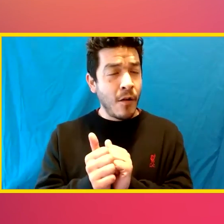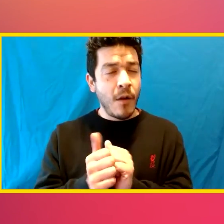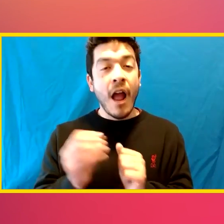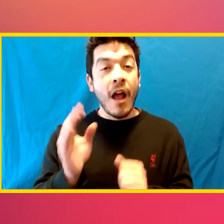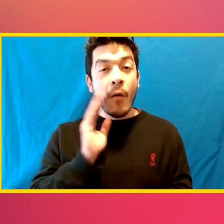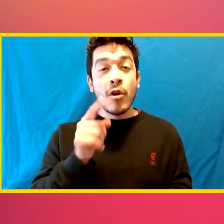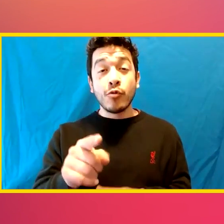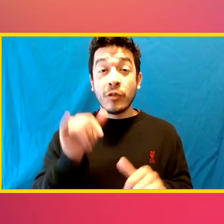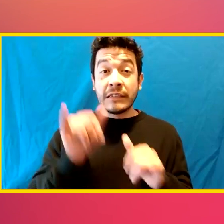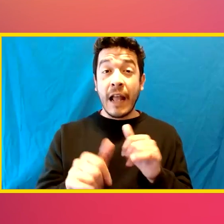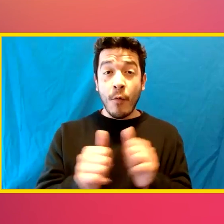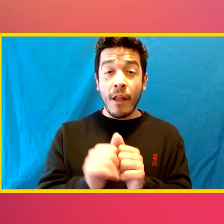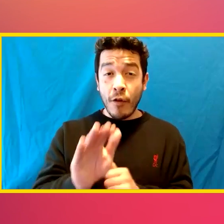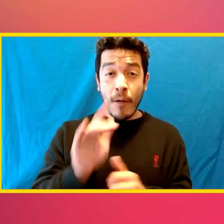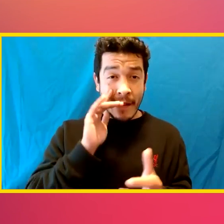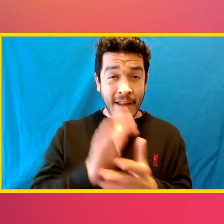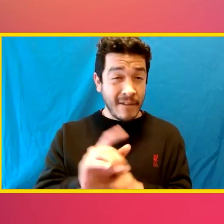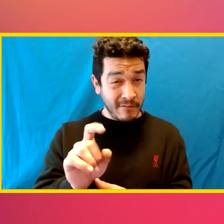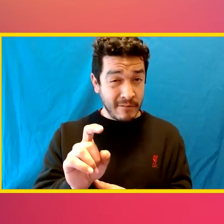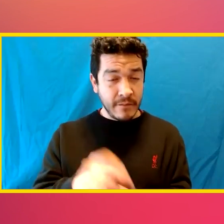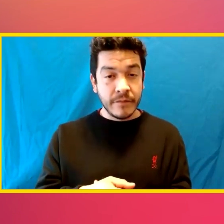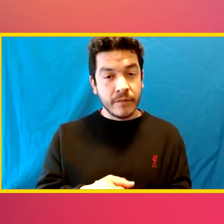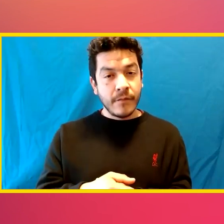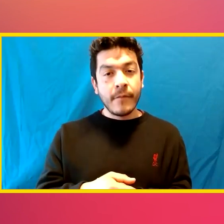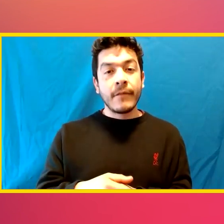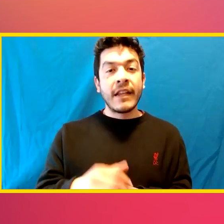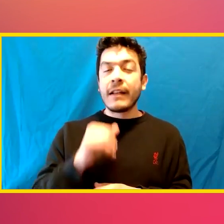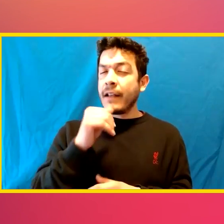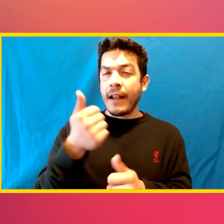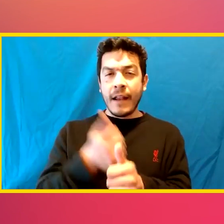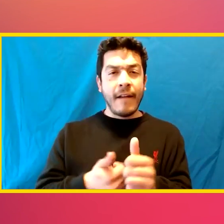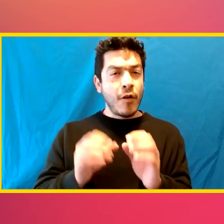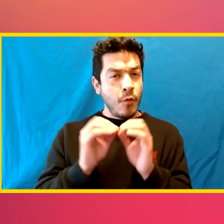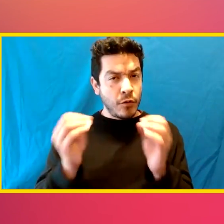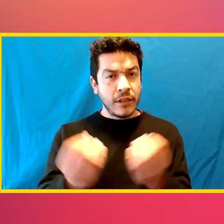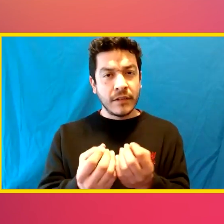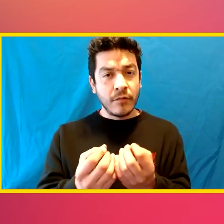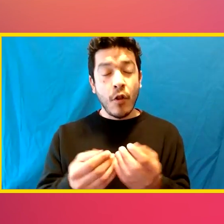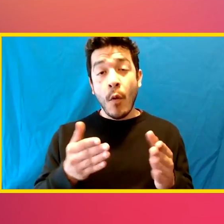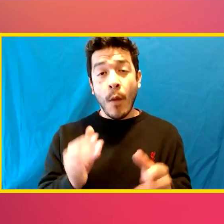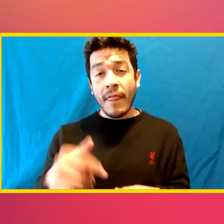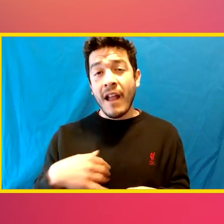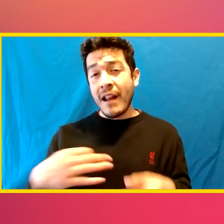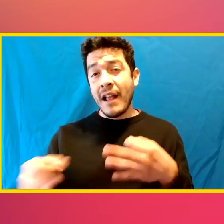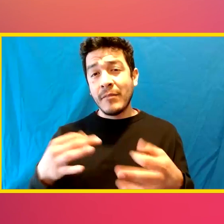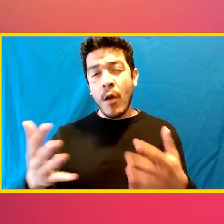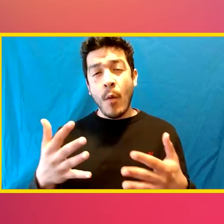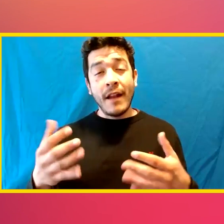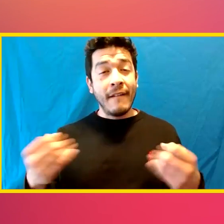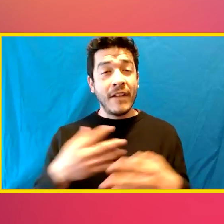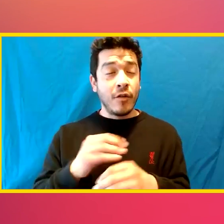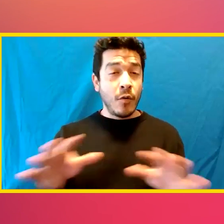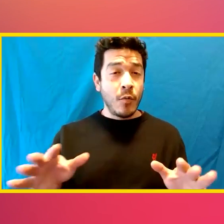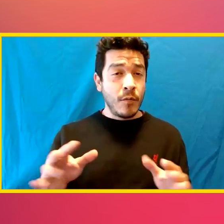will you stay with it? Does that make Mm. sense? Because not every organization, so the way that I explain what fearless